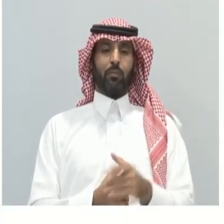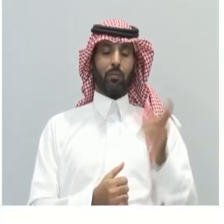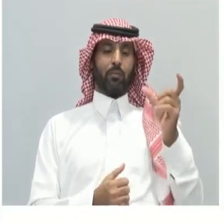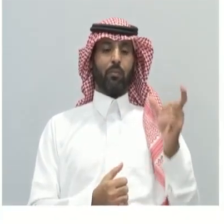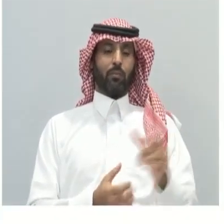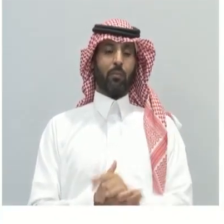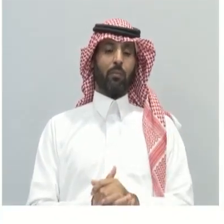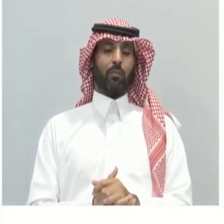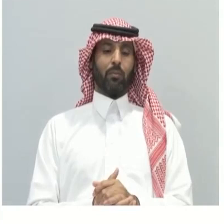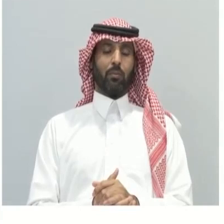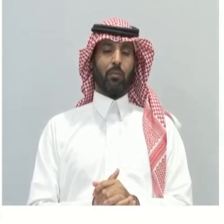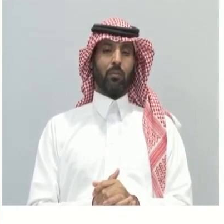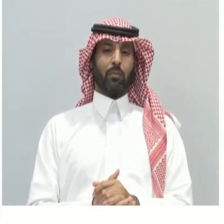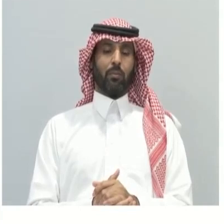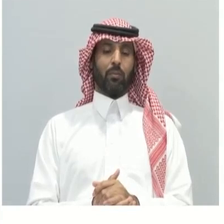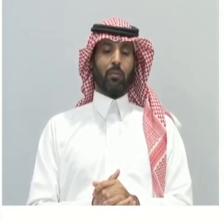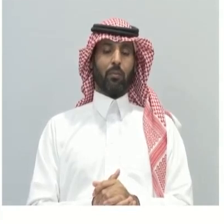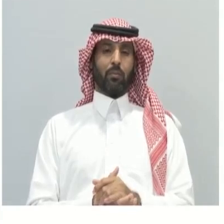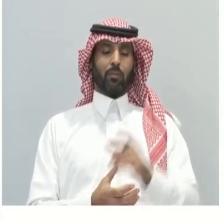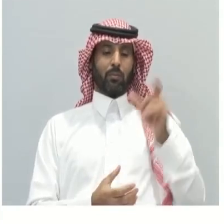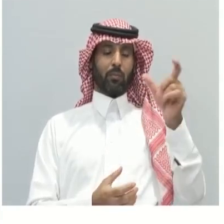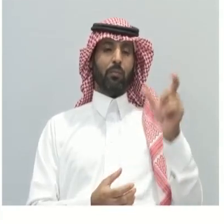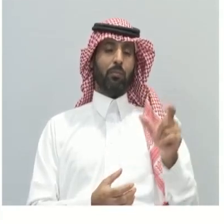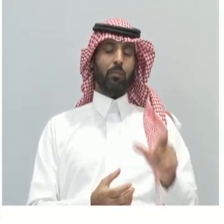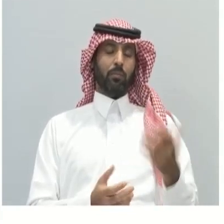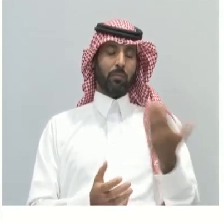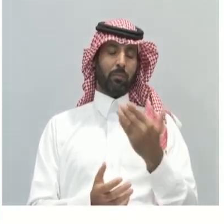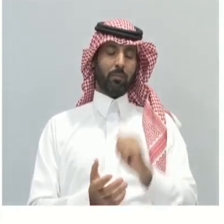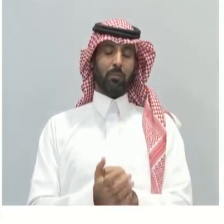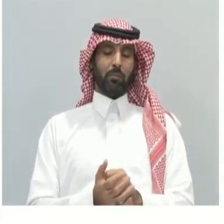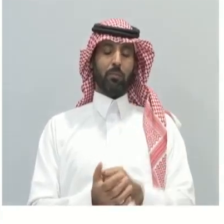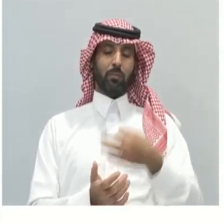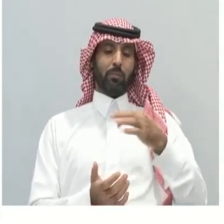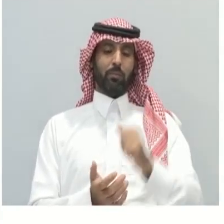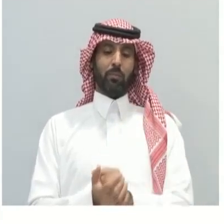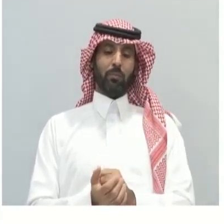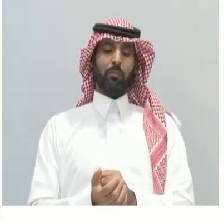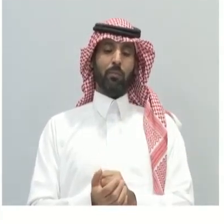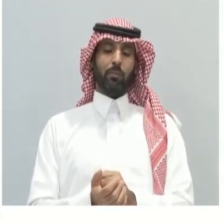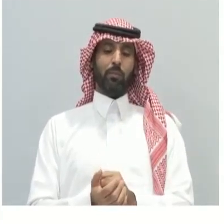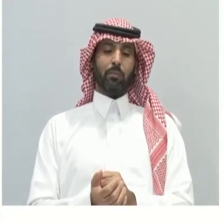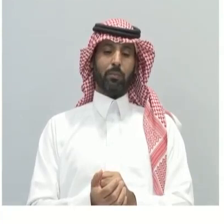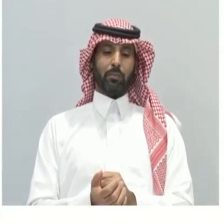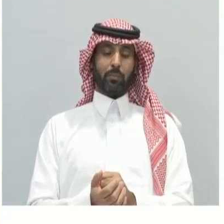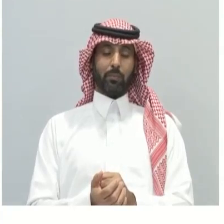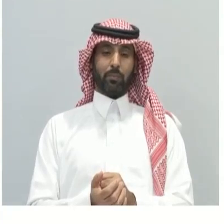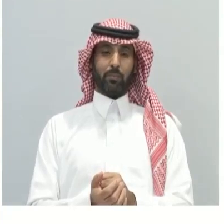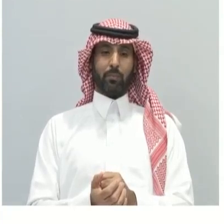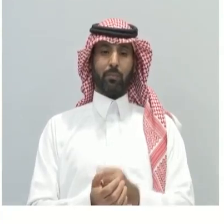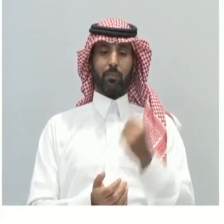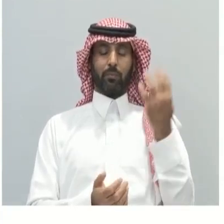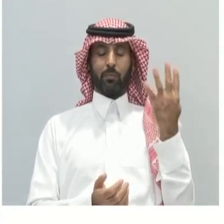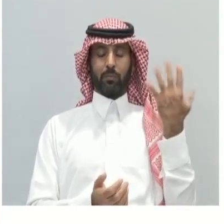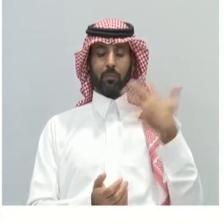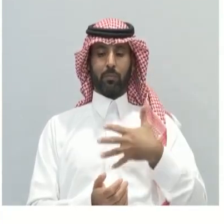here. You will see these words in the reading on pages 54 and 55. Match